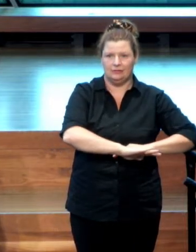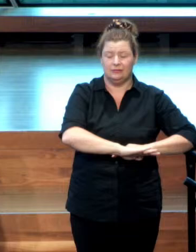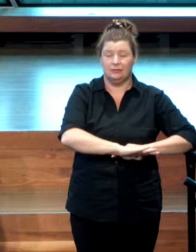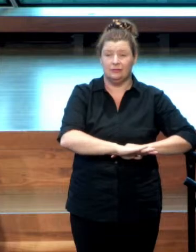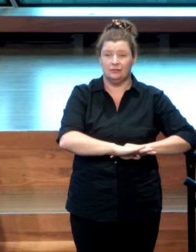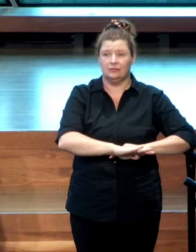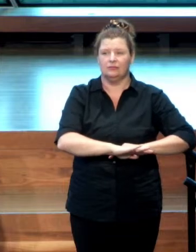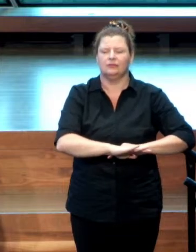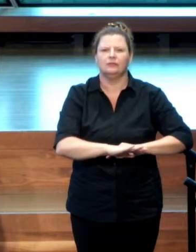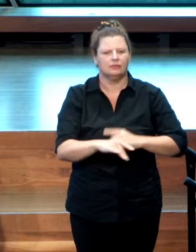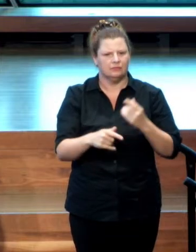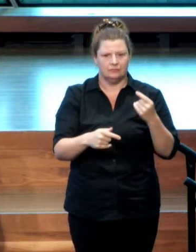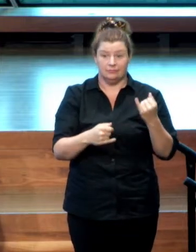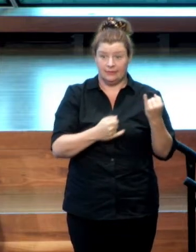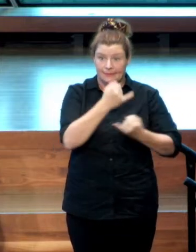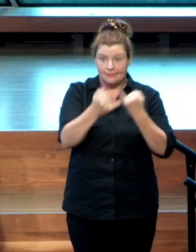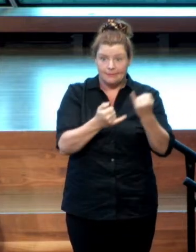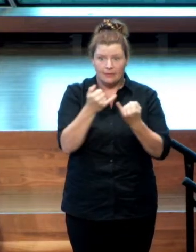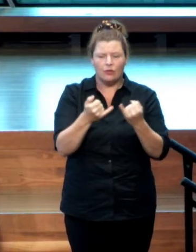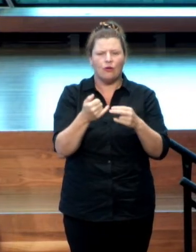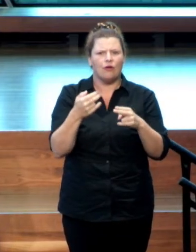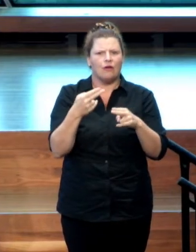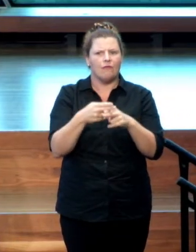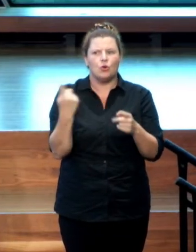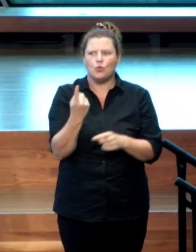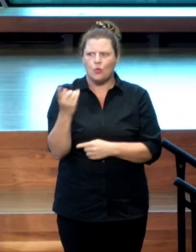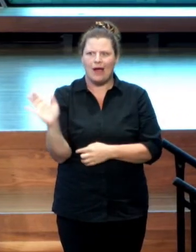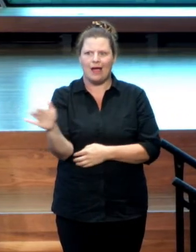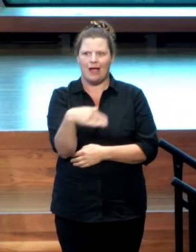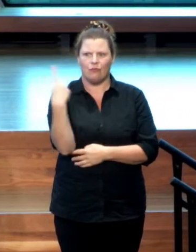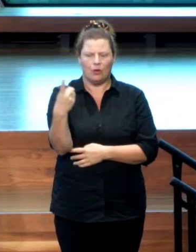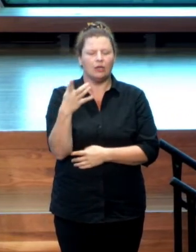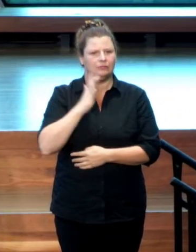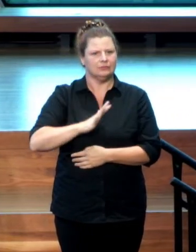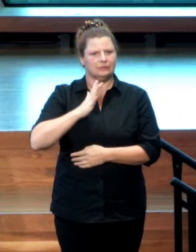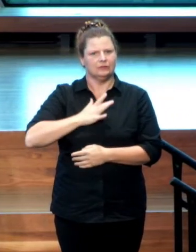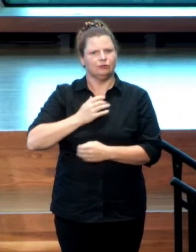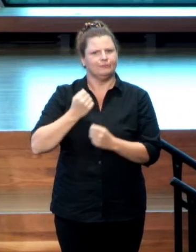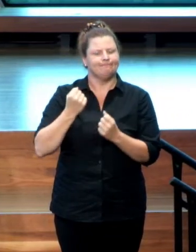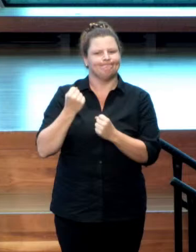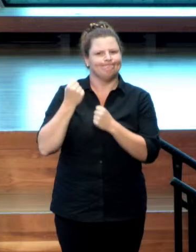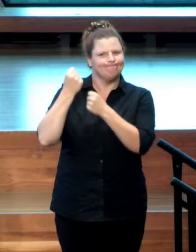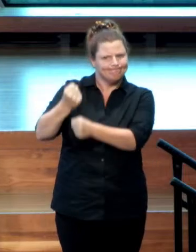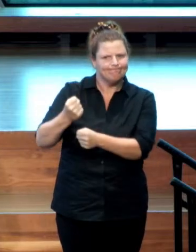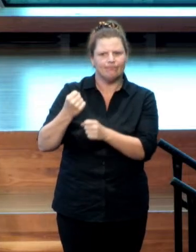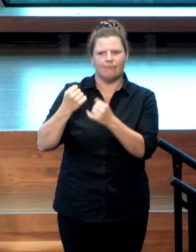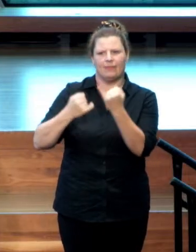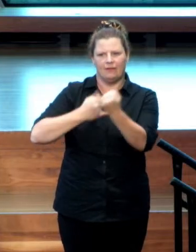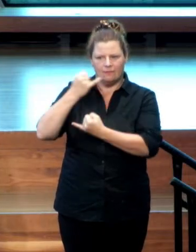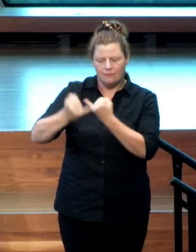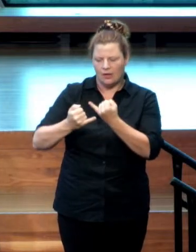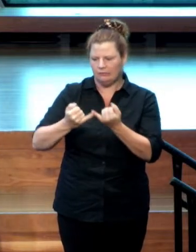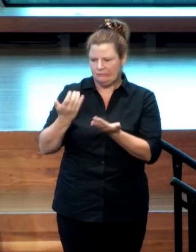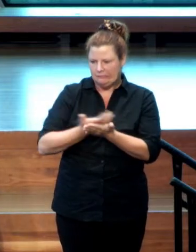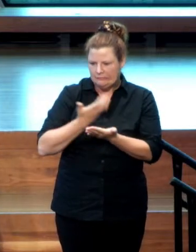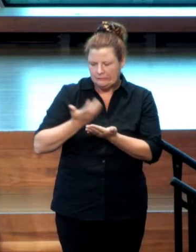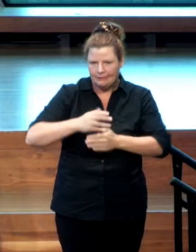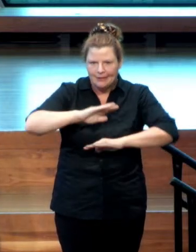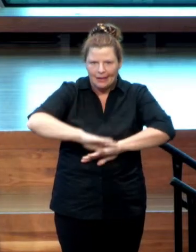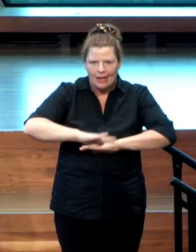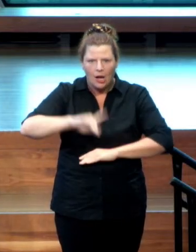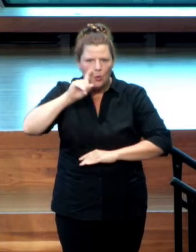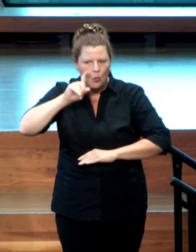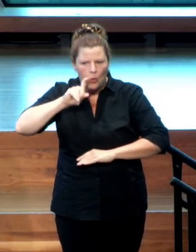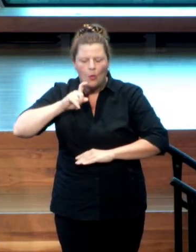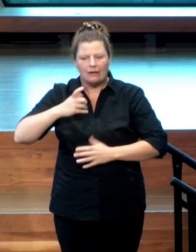This battle is everyone's battle. Let's keep fighting, keep our lands, keep our waters, to be safe